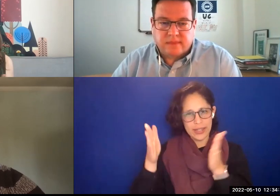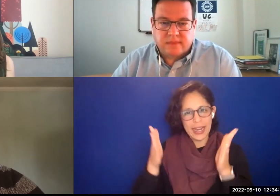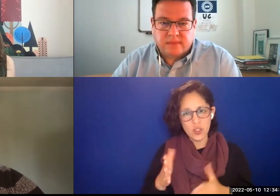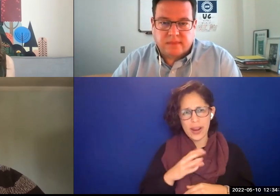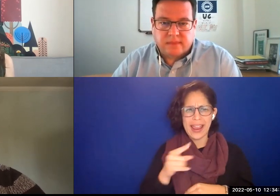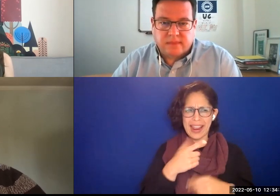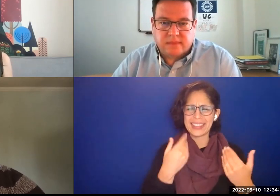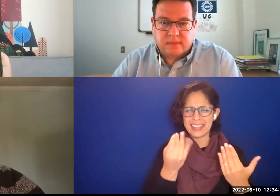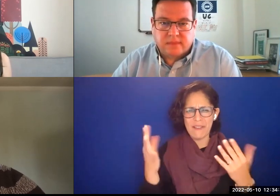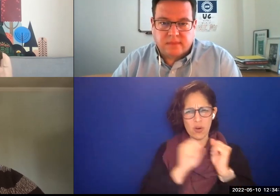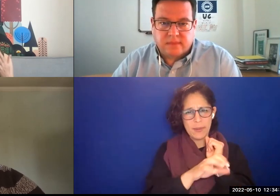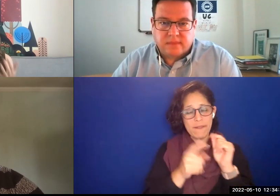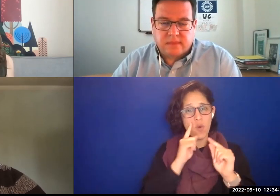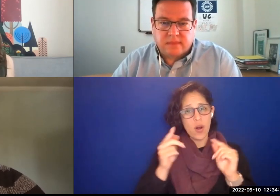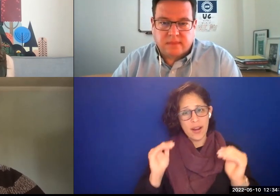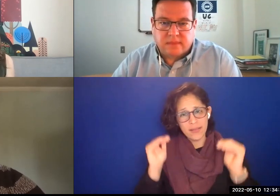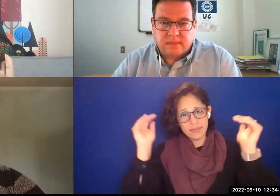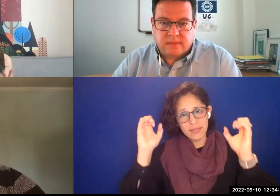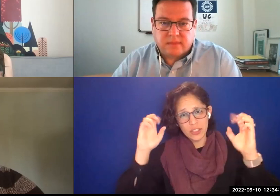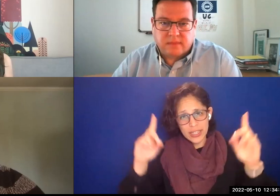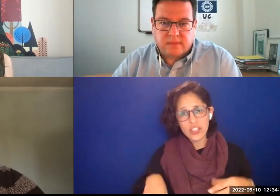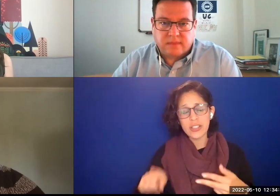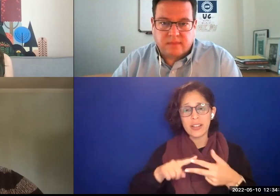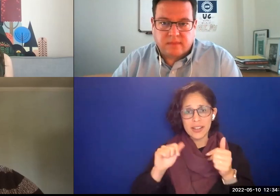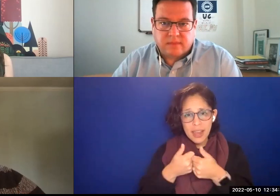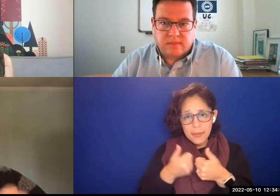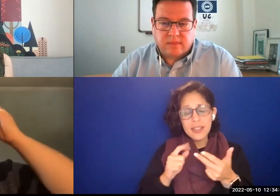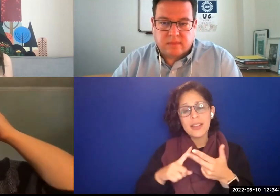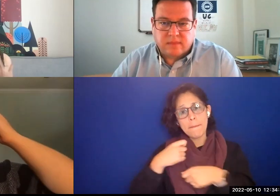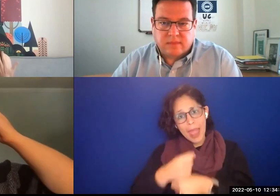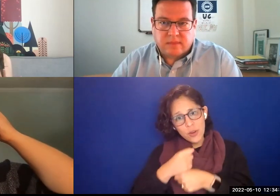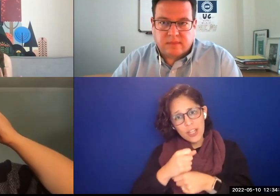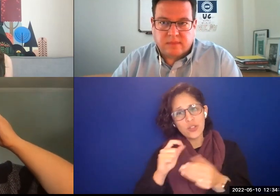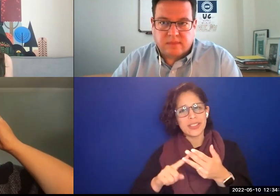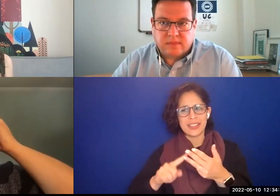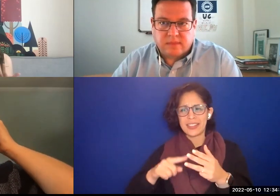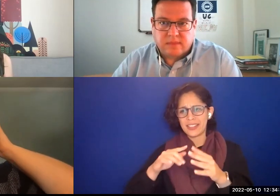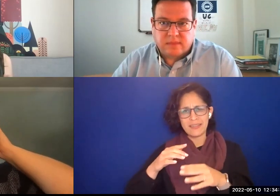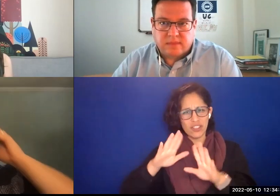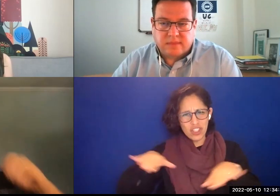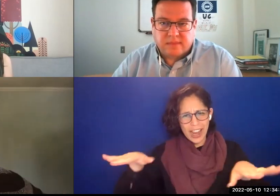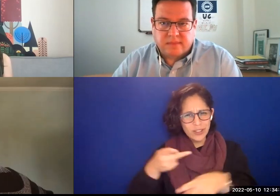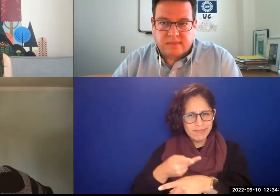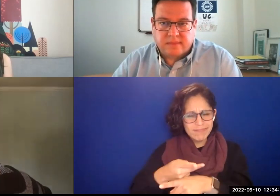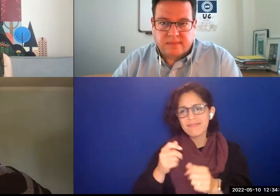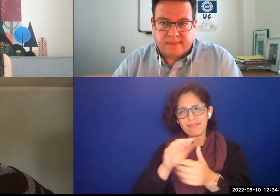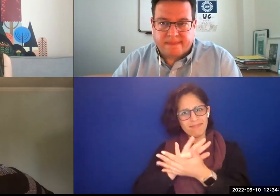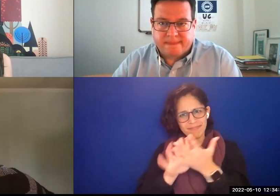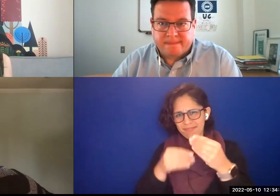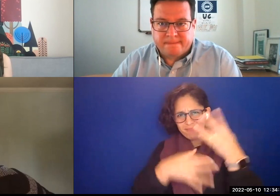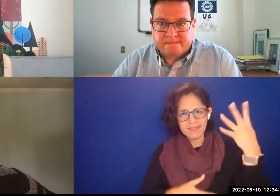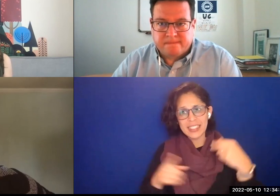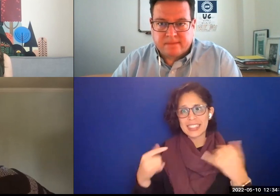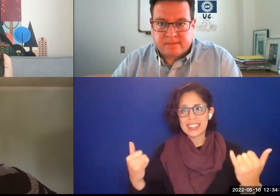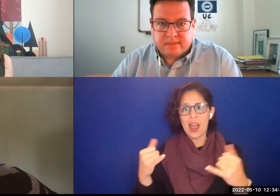higher education to gaming, to manufacturing, to childcare, and so much more. And he has dedicated his life to assisting workers from diverse industries